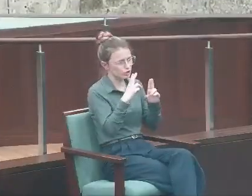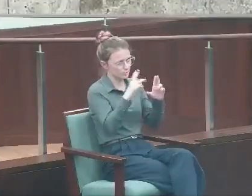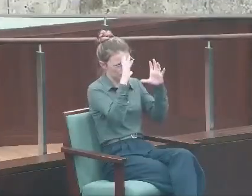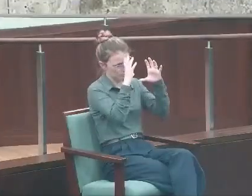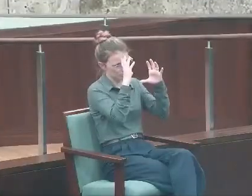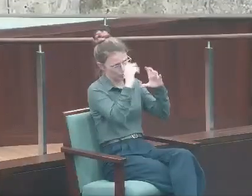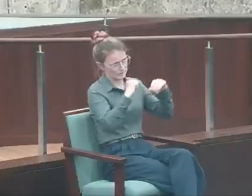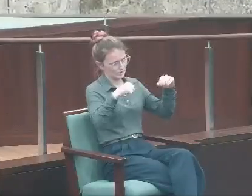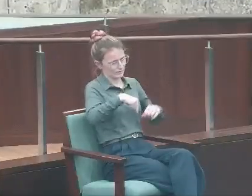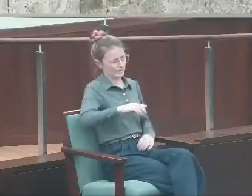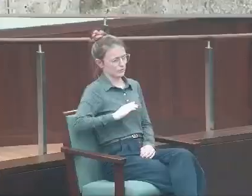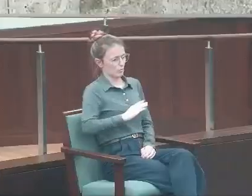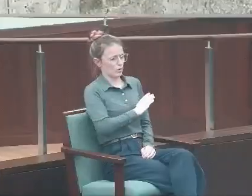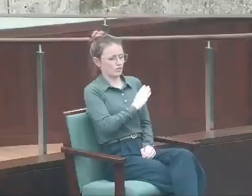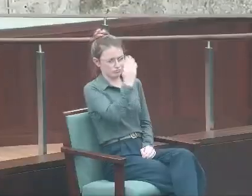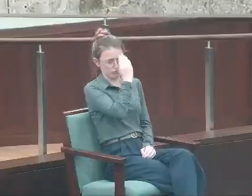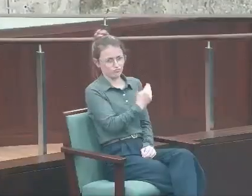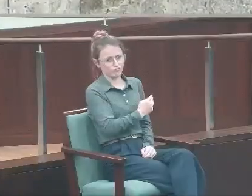greatest ones I've had.